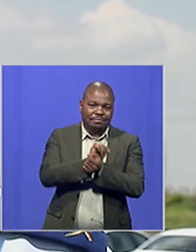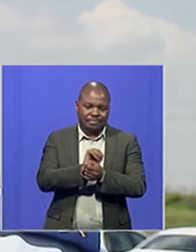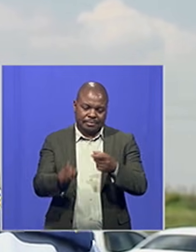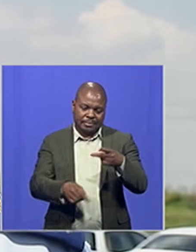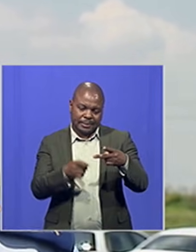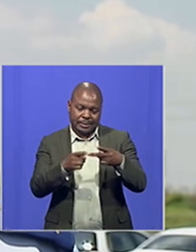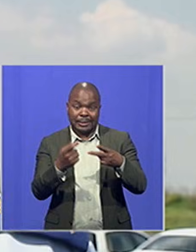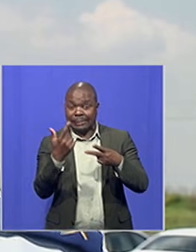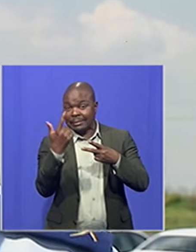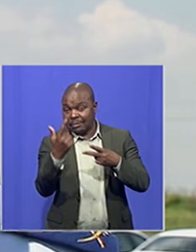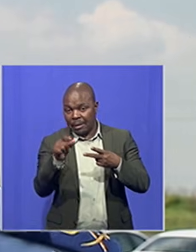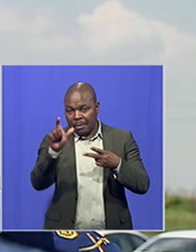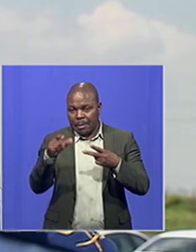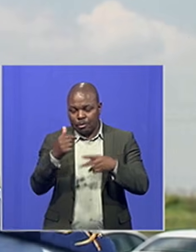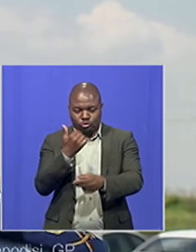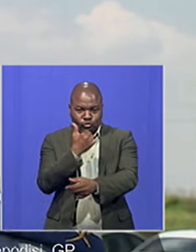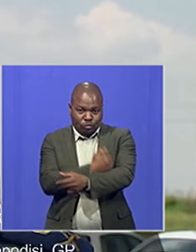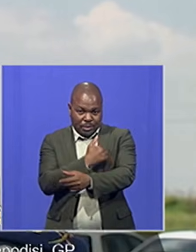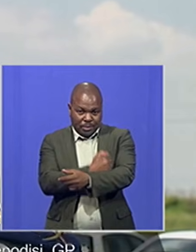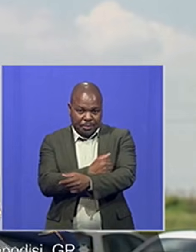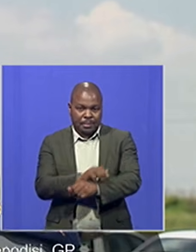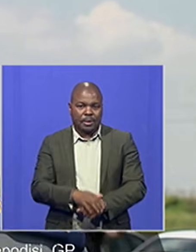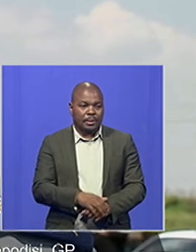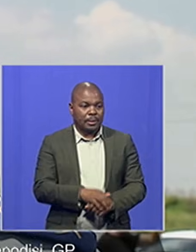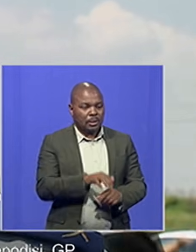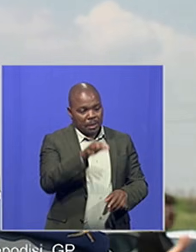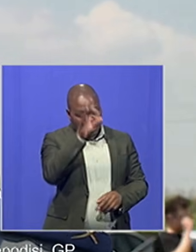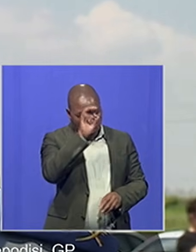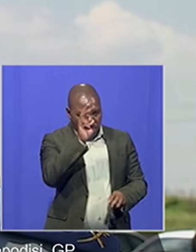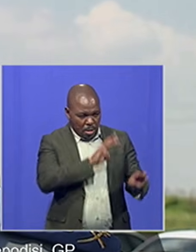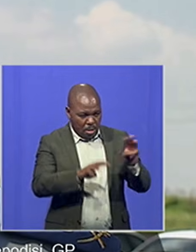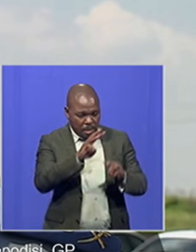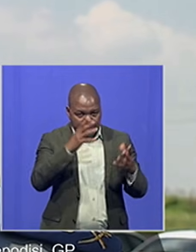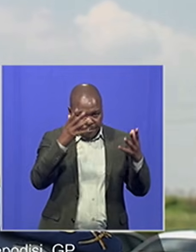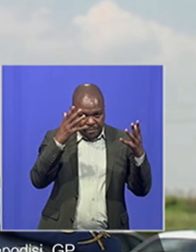drugs, and the detectives in this area made a